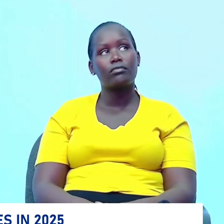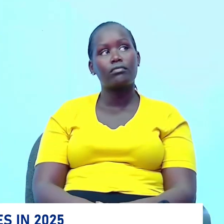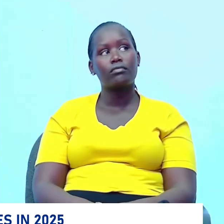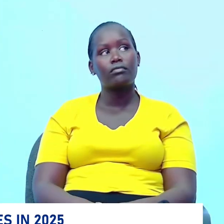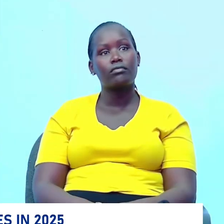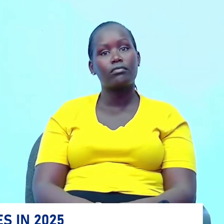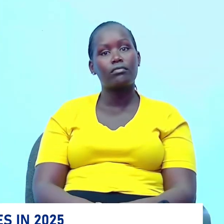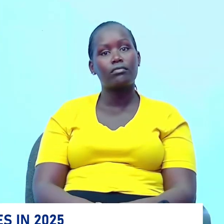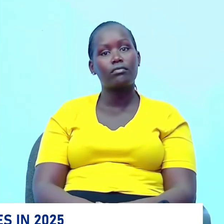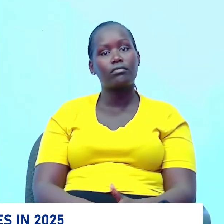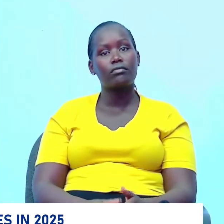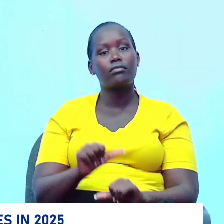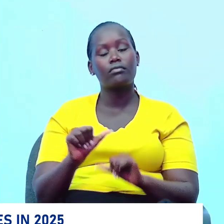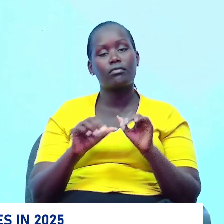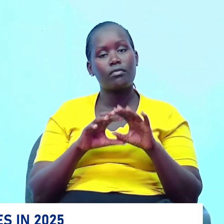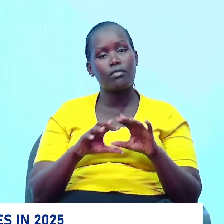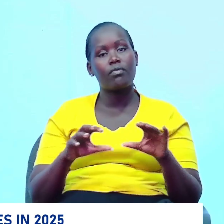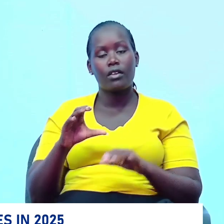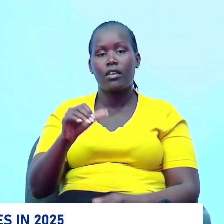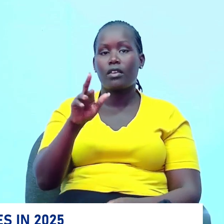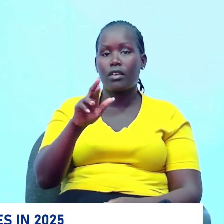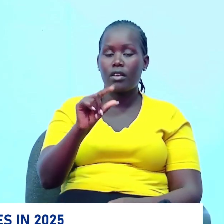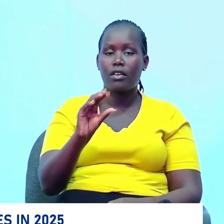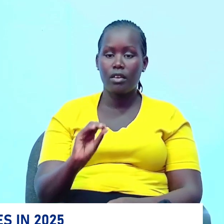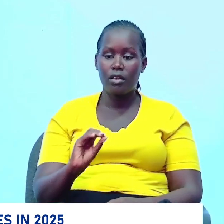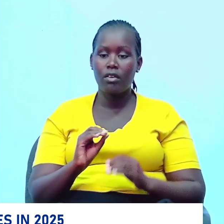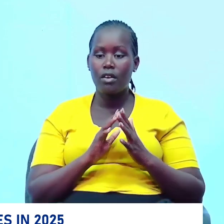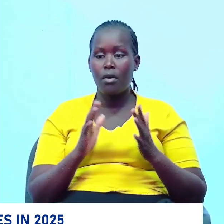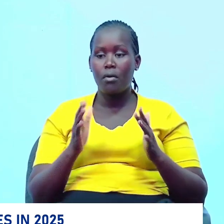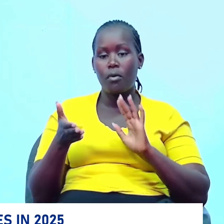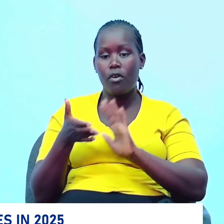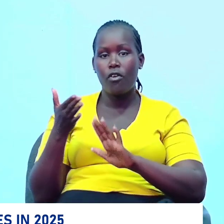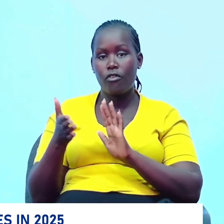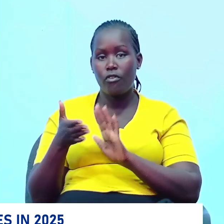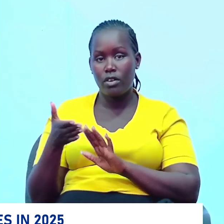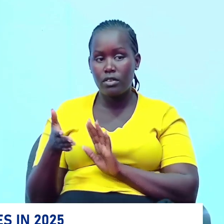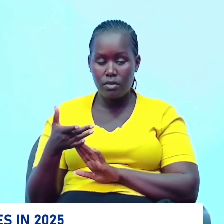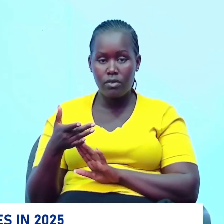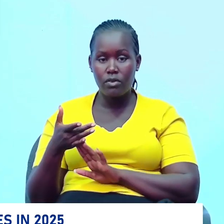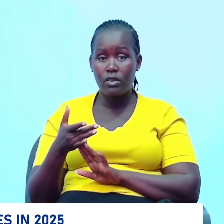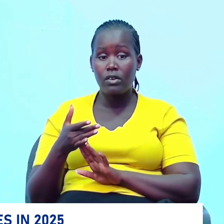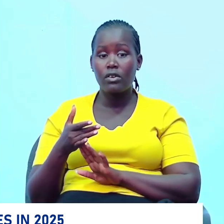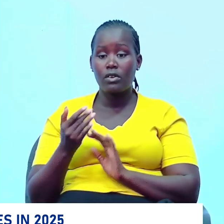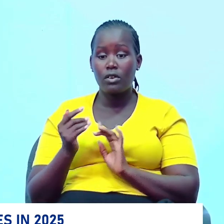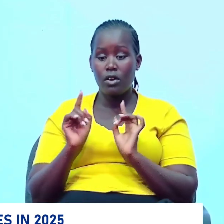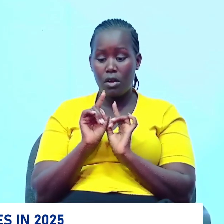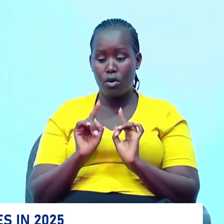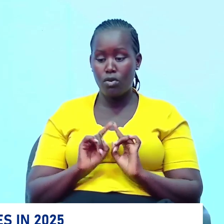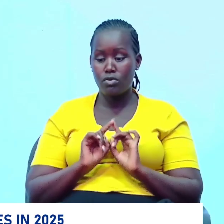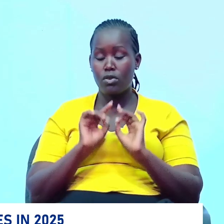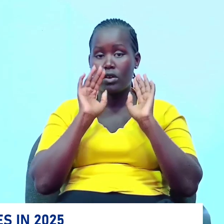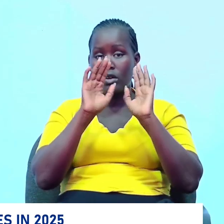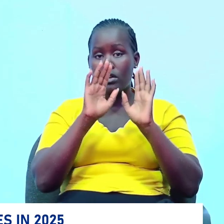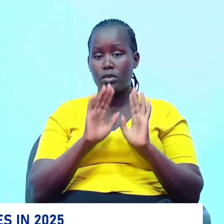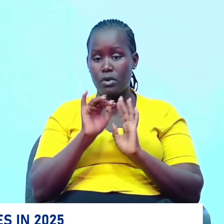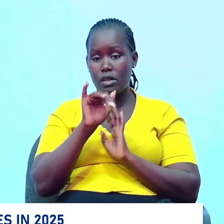Domestic markets cargo grew more faster than our expectation. And I think also it is important